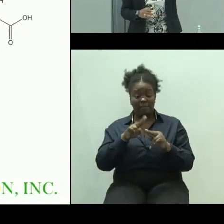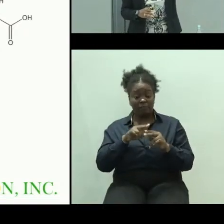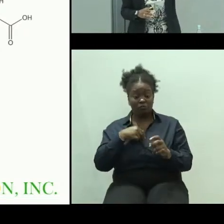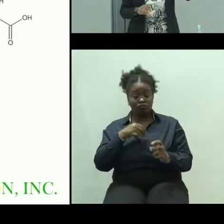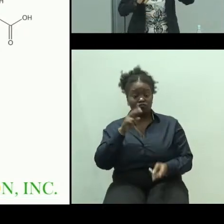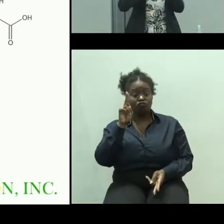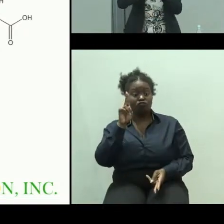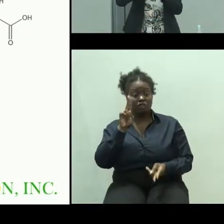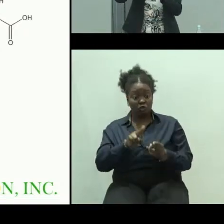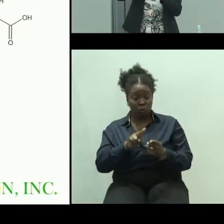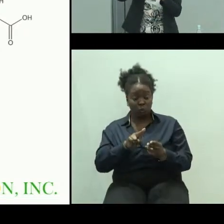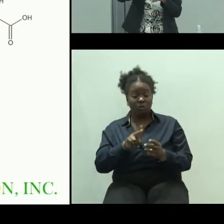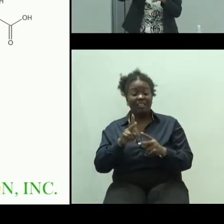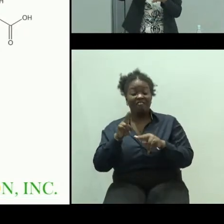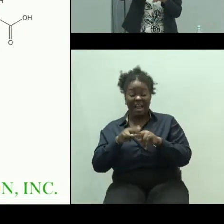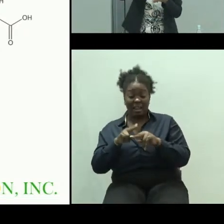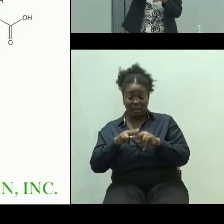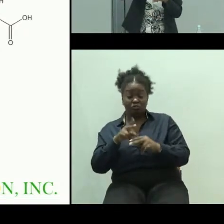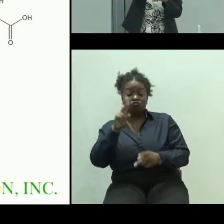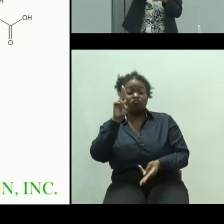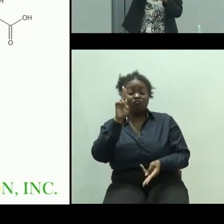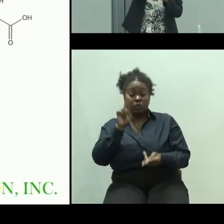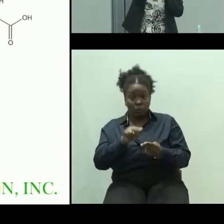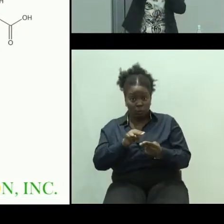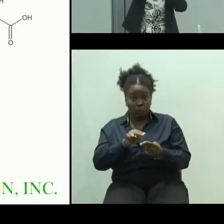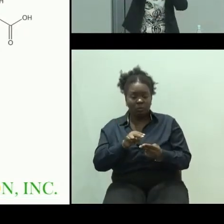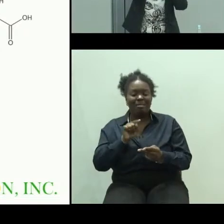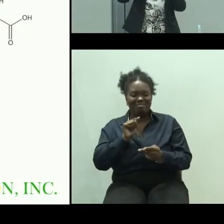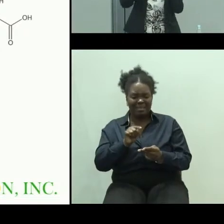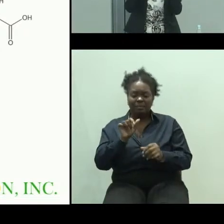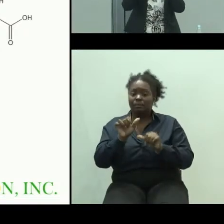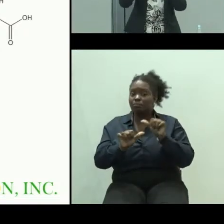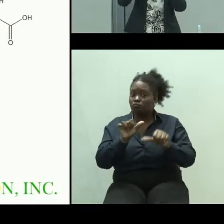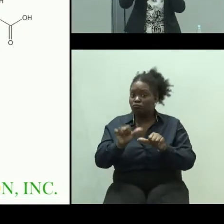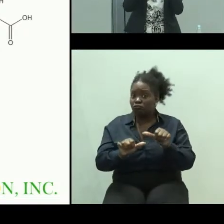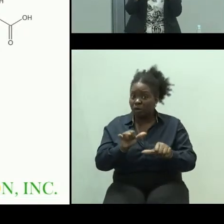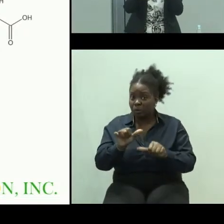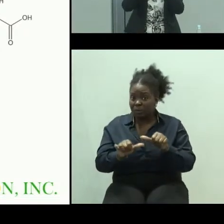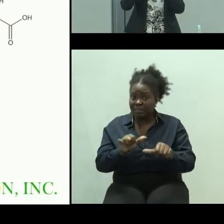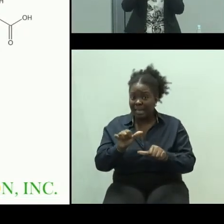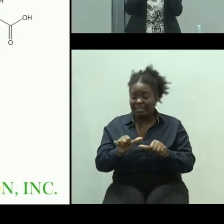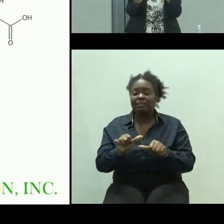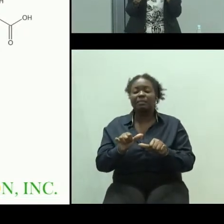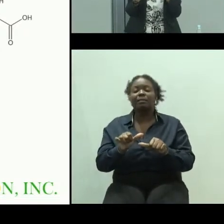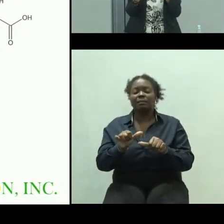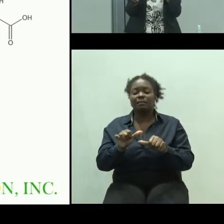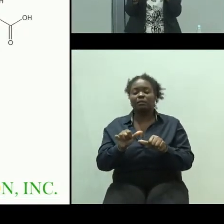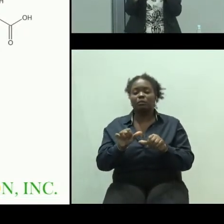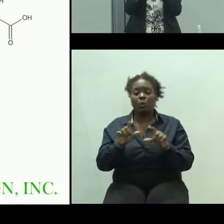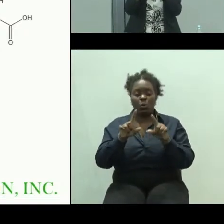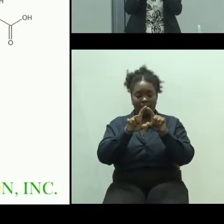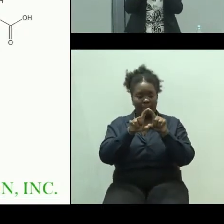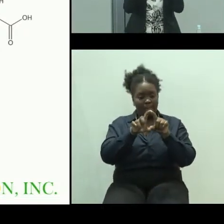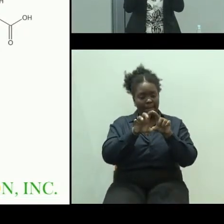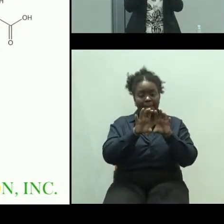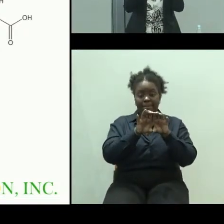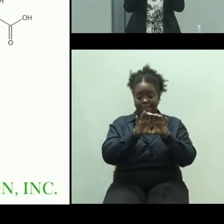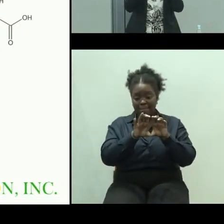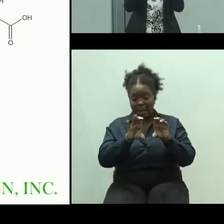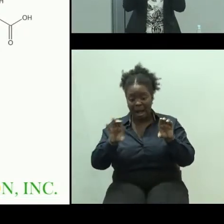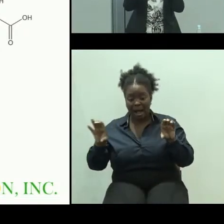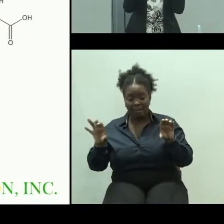the fouling, and fouling is essentially a process where the inner lining of the pipes